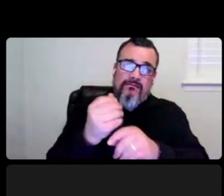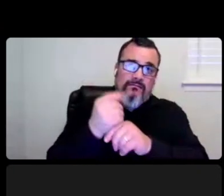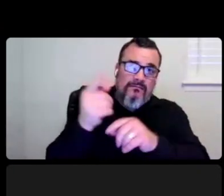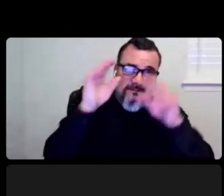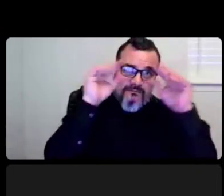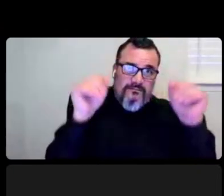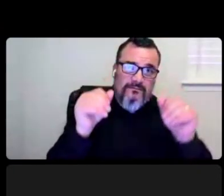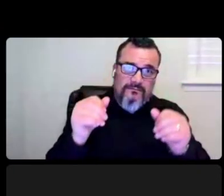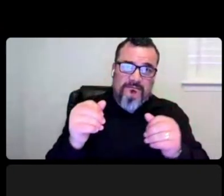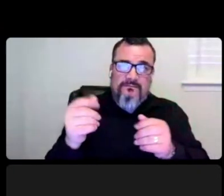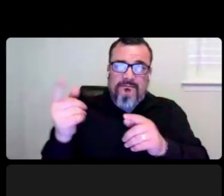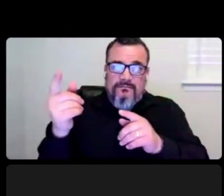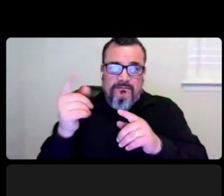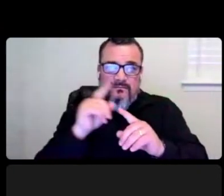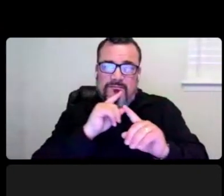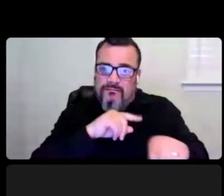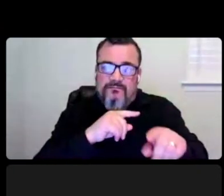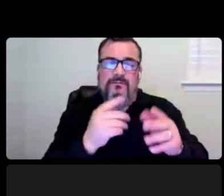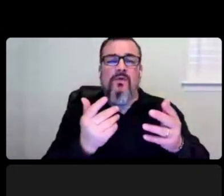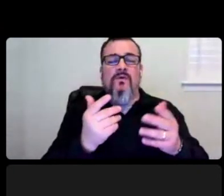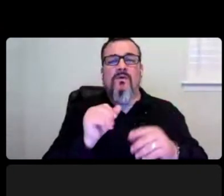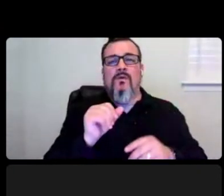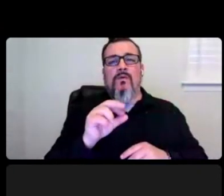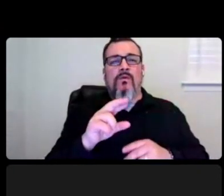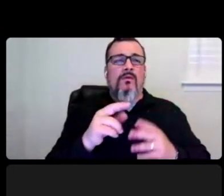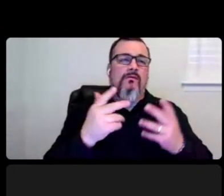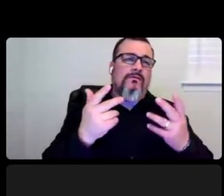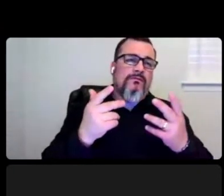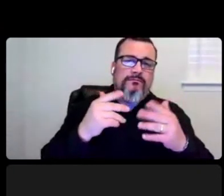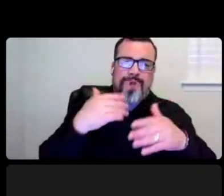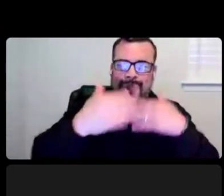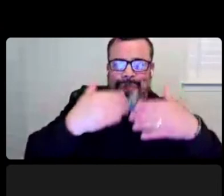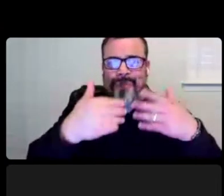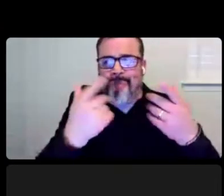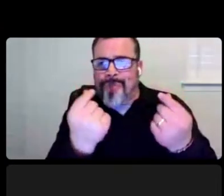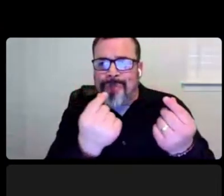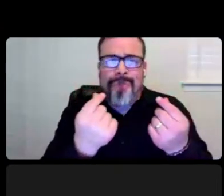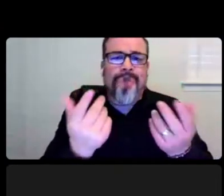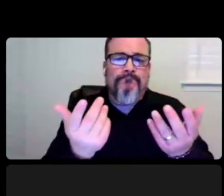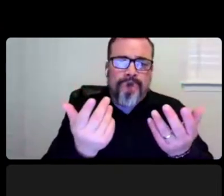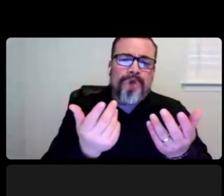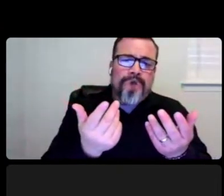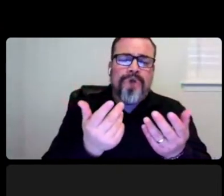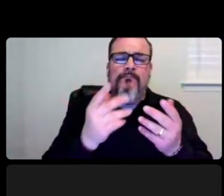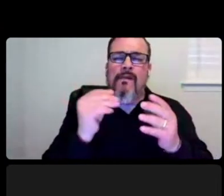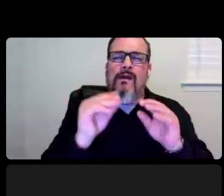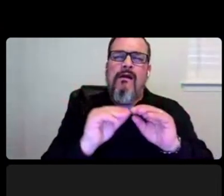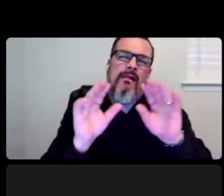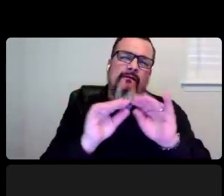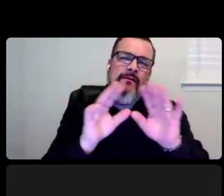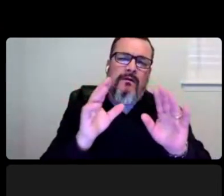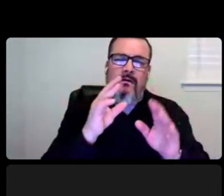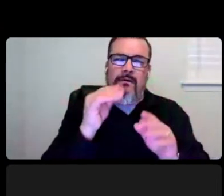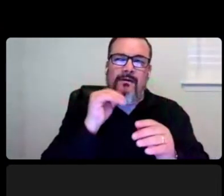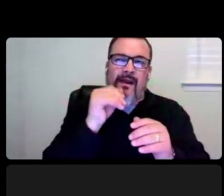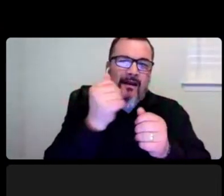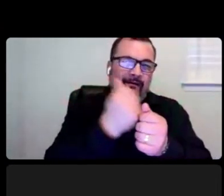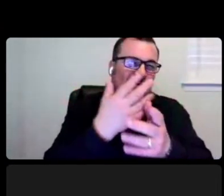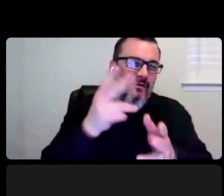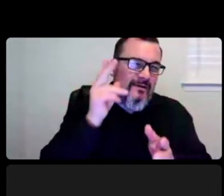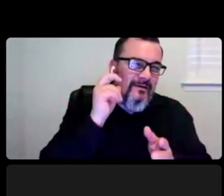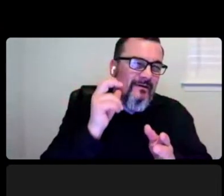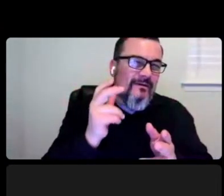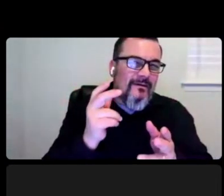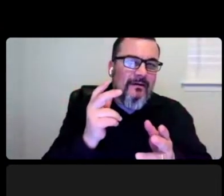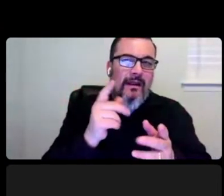for bringing back a report, for taking action if action is needed, and at least for clarifying. Not everything you hear at Vaughn's